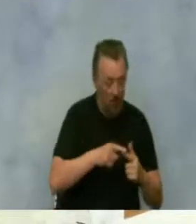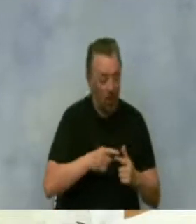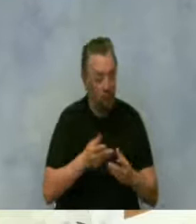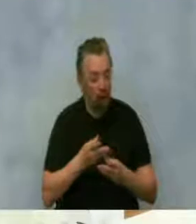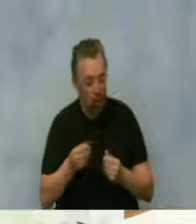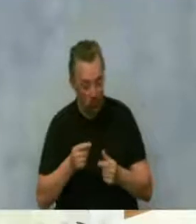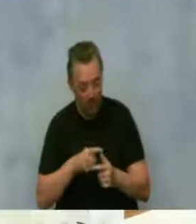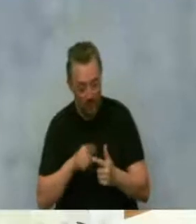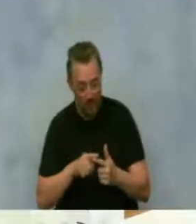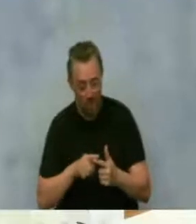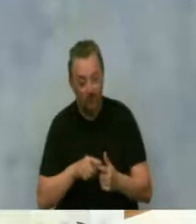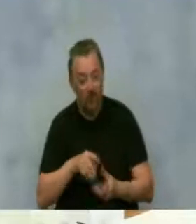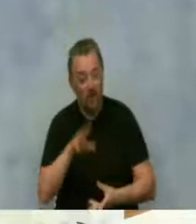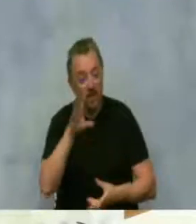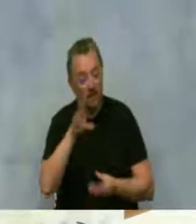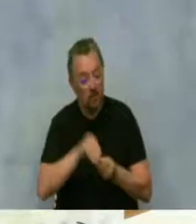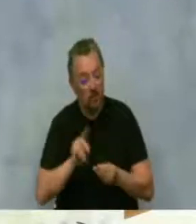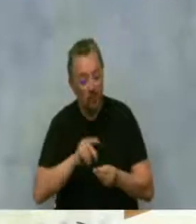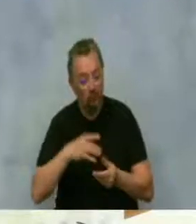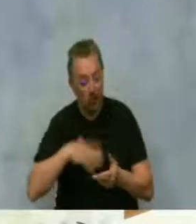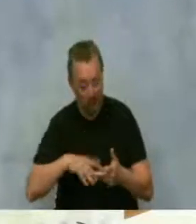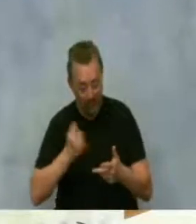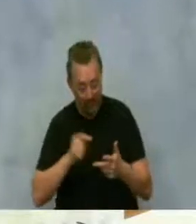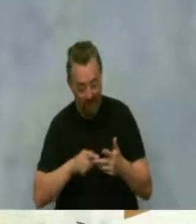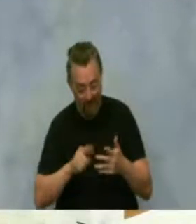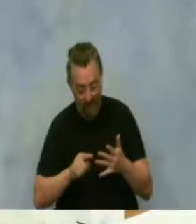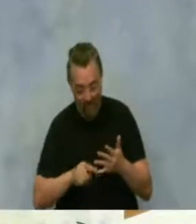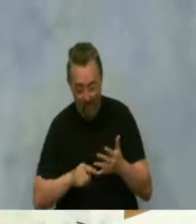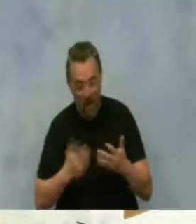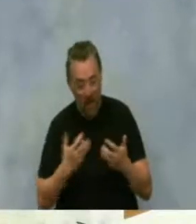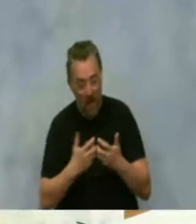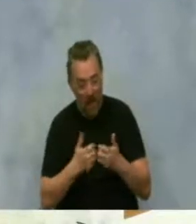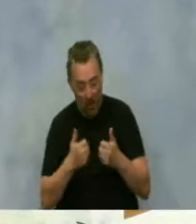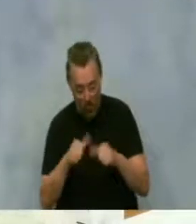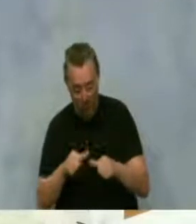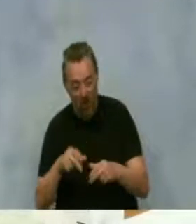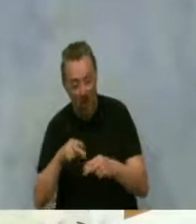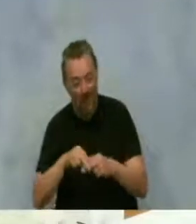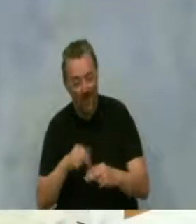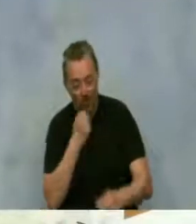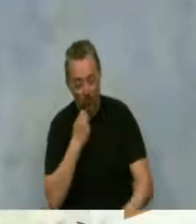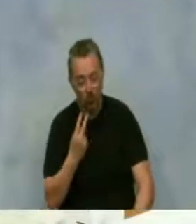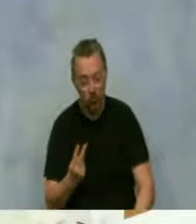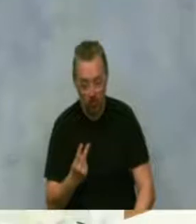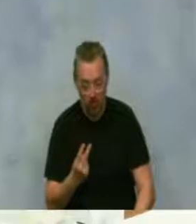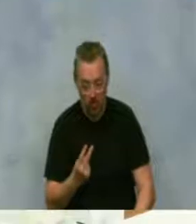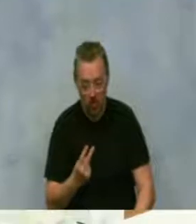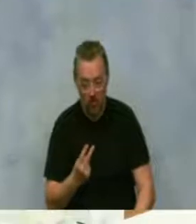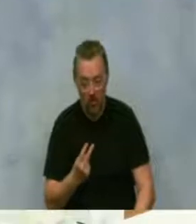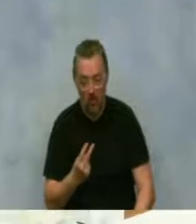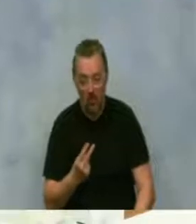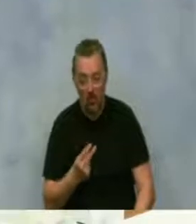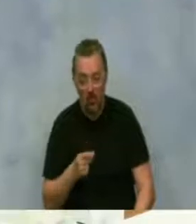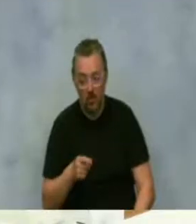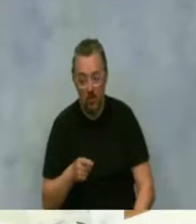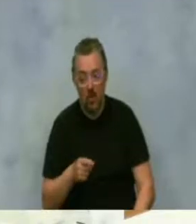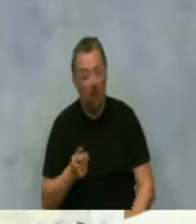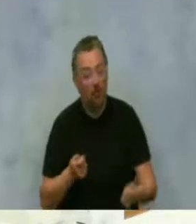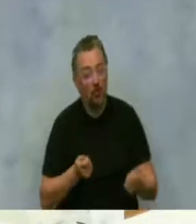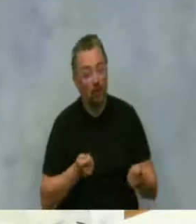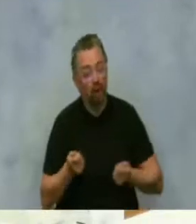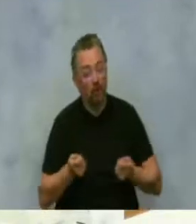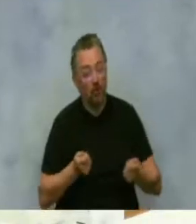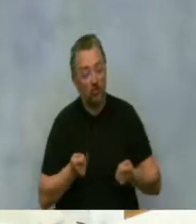summary of the key requirements and how these are addressed is attached to Appendix 2. The regulator recognises that councils